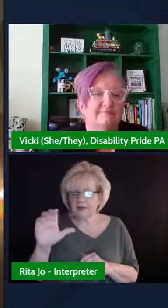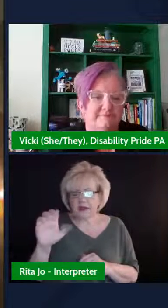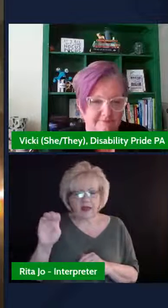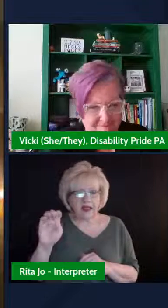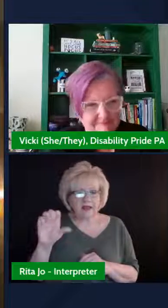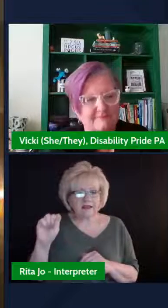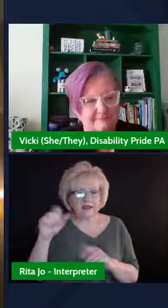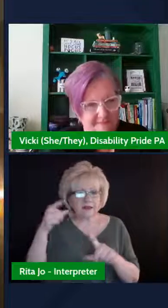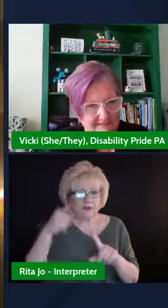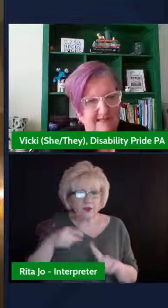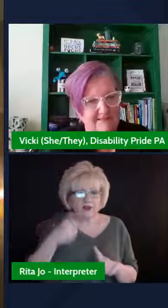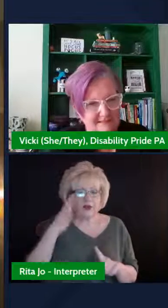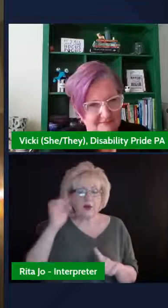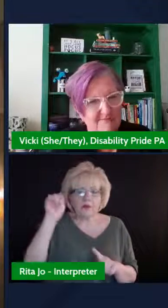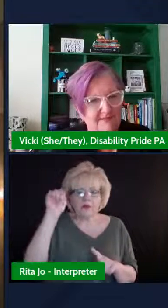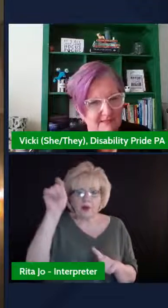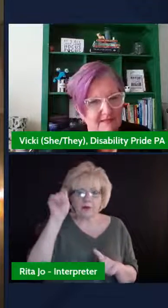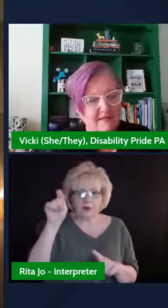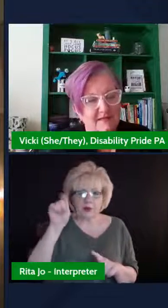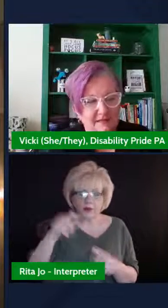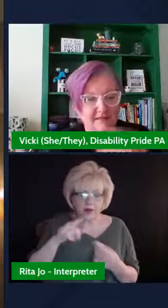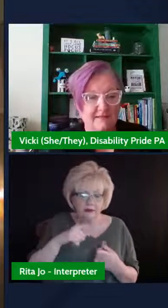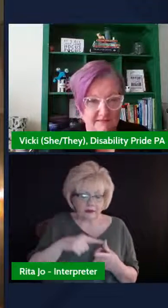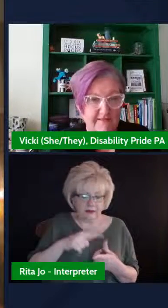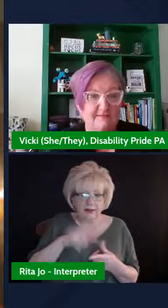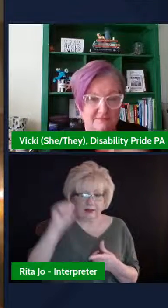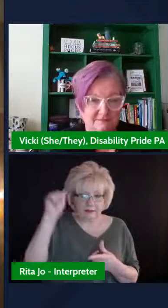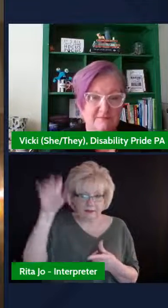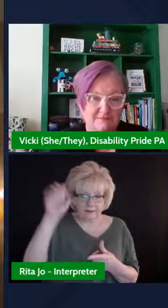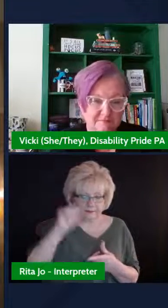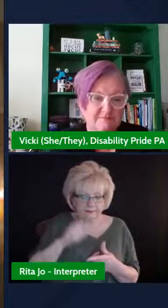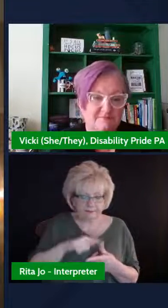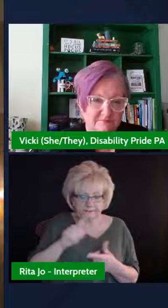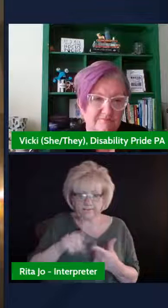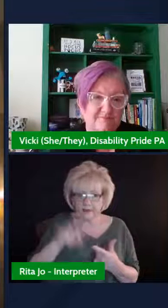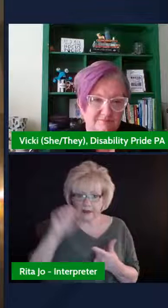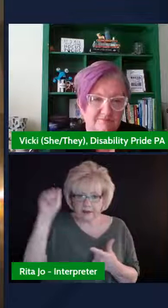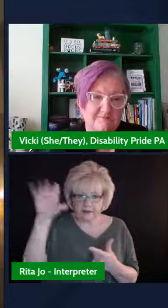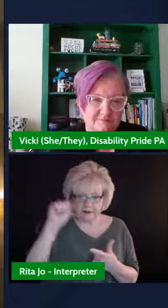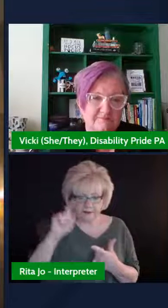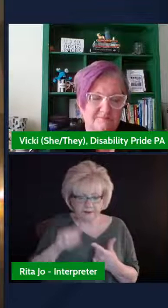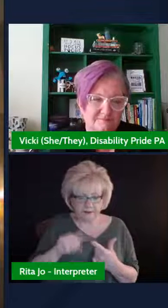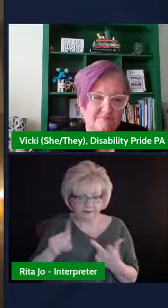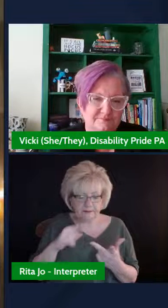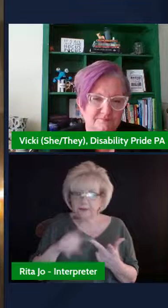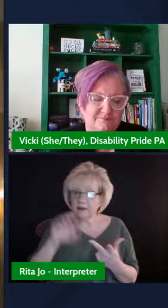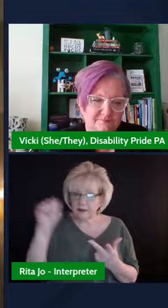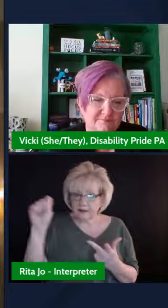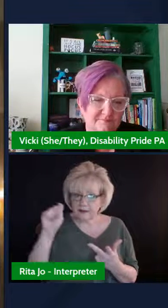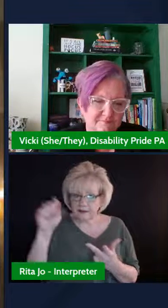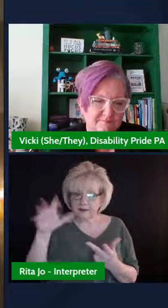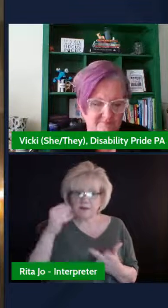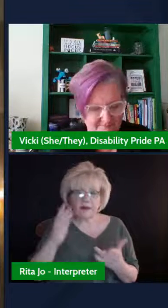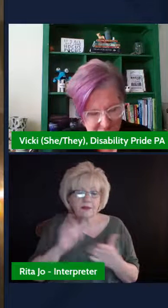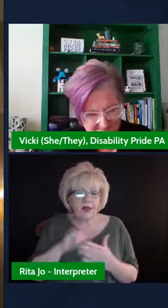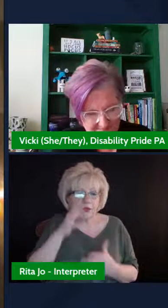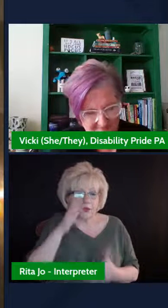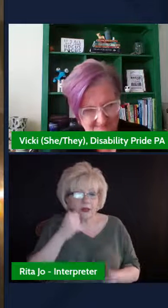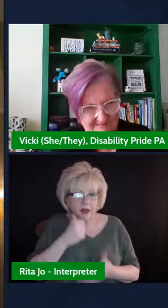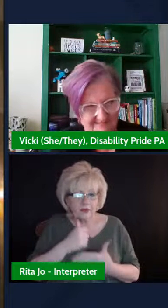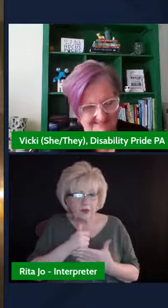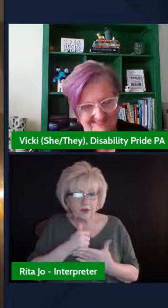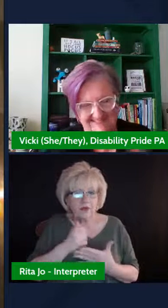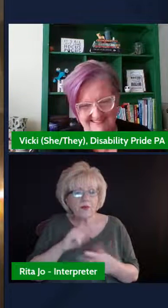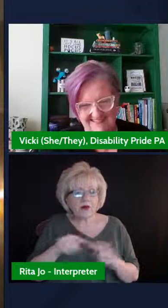points, "Here's my access points. I need this." You know what I mean? Something like that might be helpful, Mhm. but again, like,